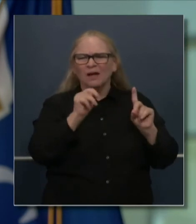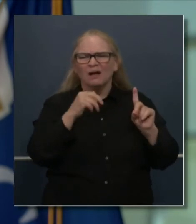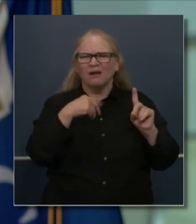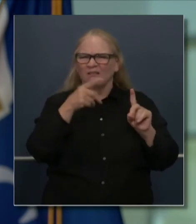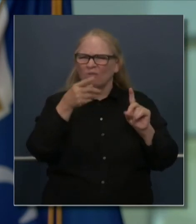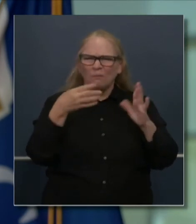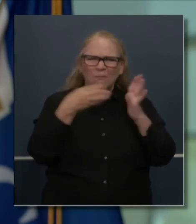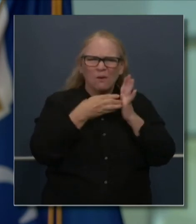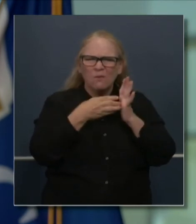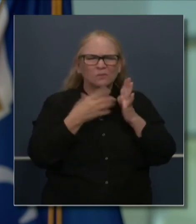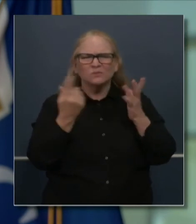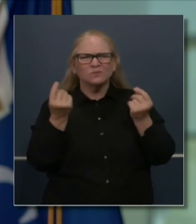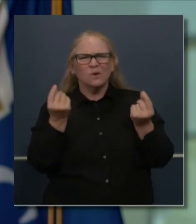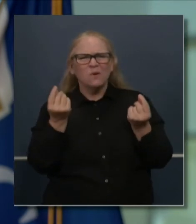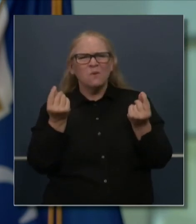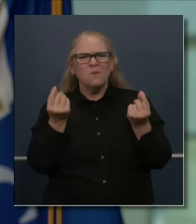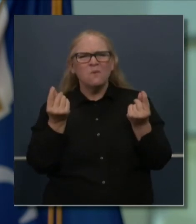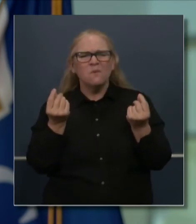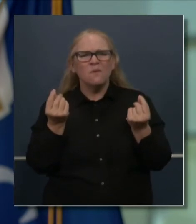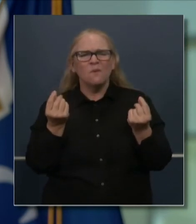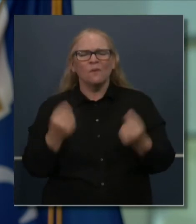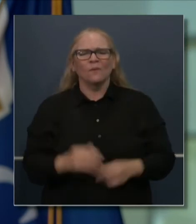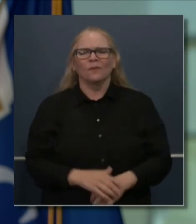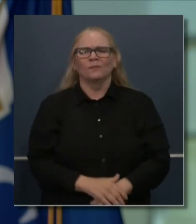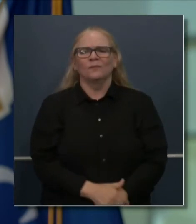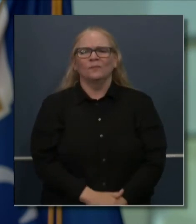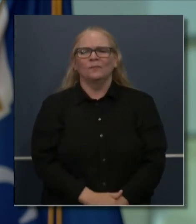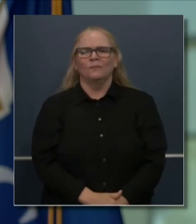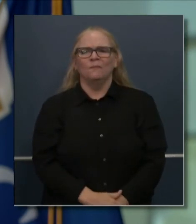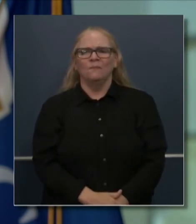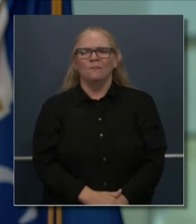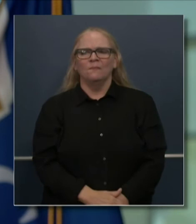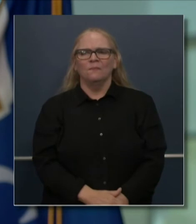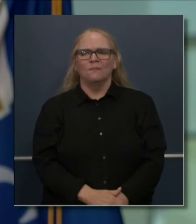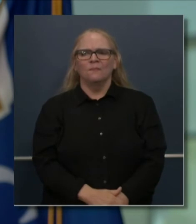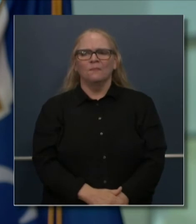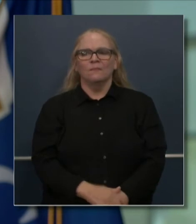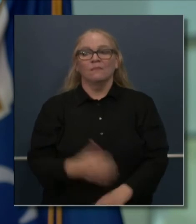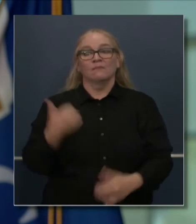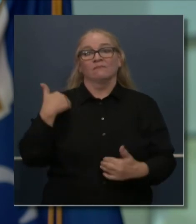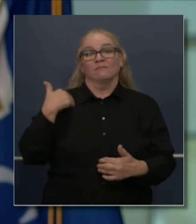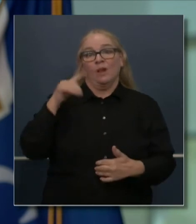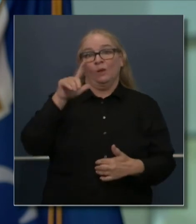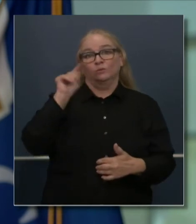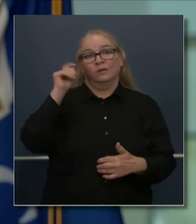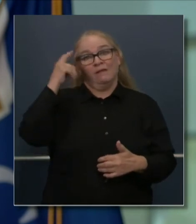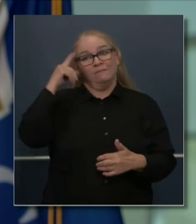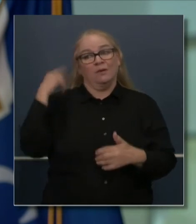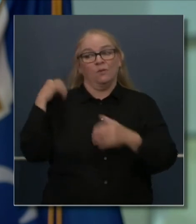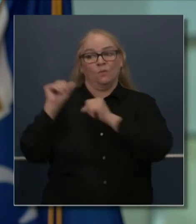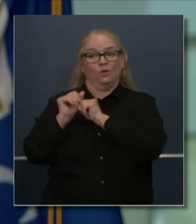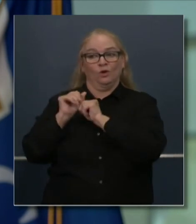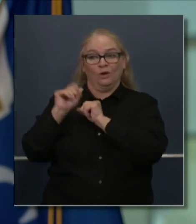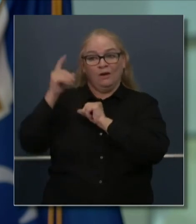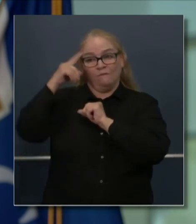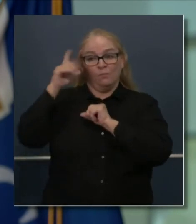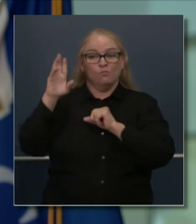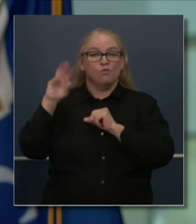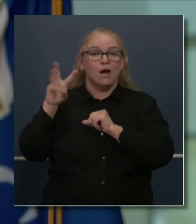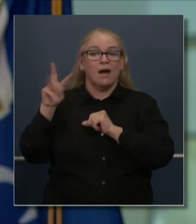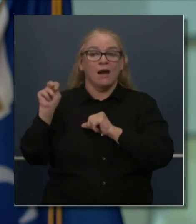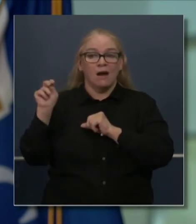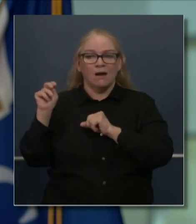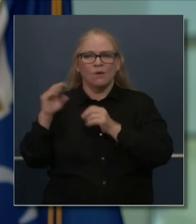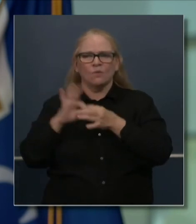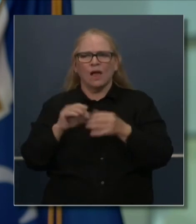in constant contact going back to my time as lieutenant governor when Governor Brown was exploring regionalization. Not only labor concerns, there's